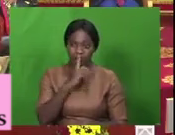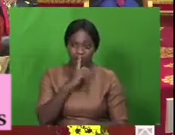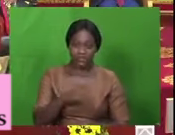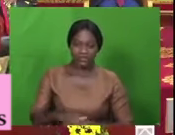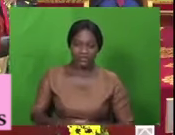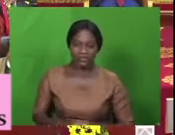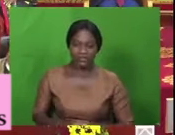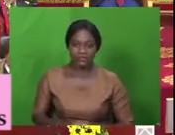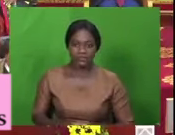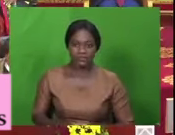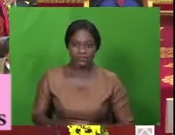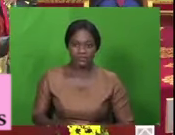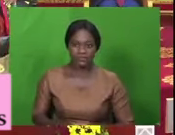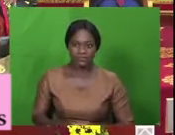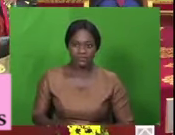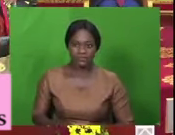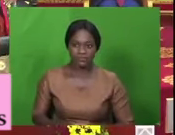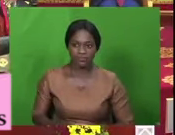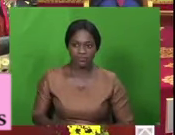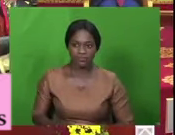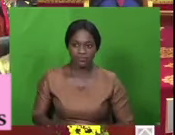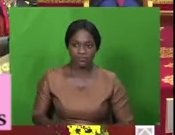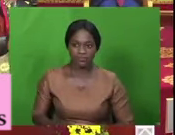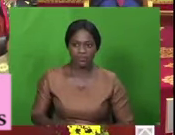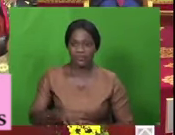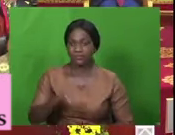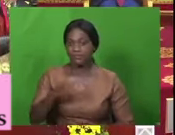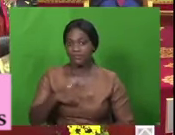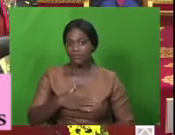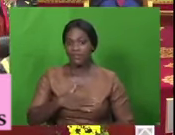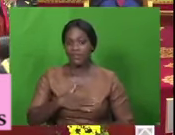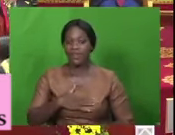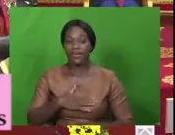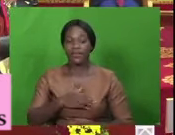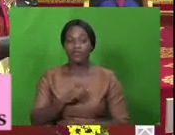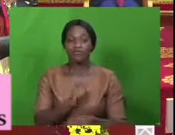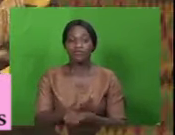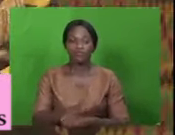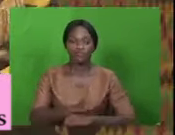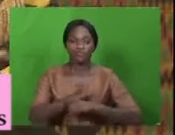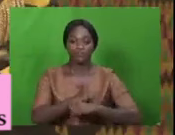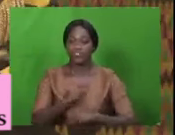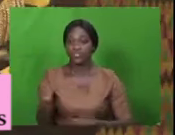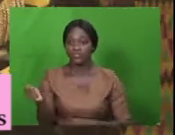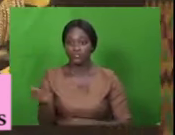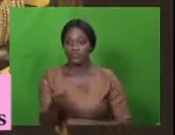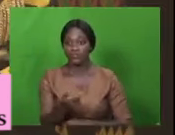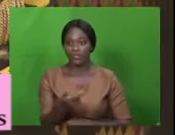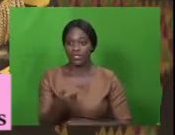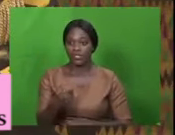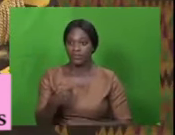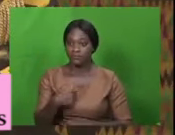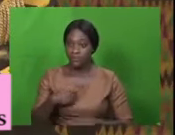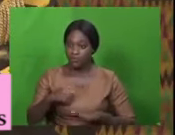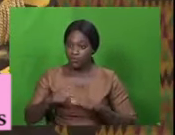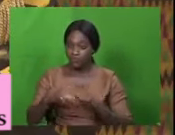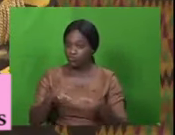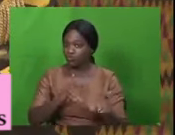Please, it's my duty to protect our guests, and I will do